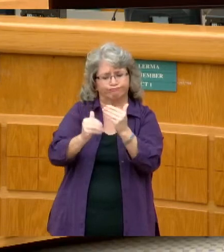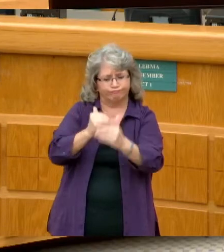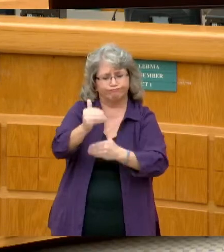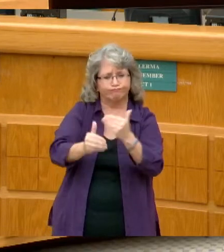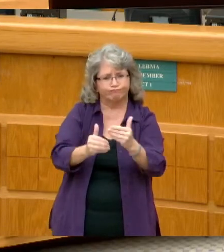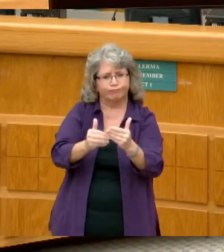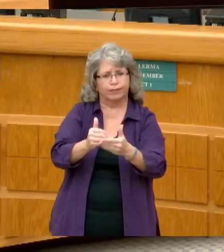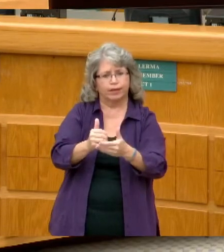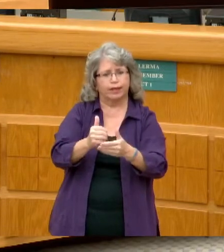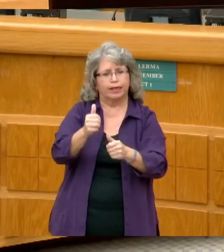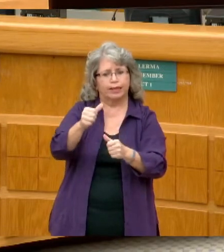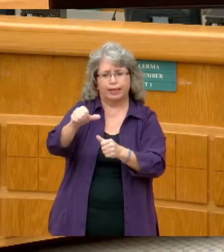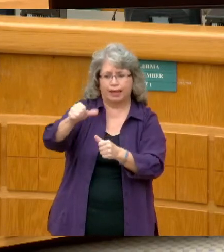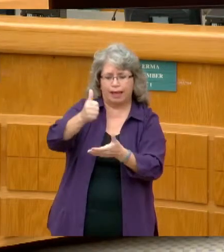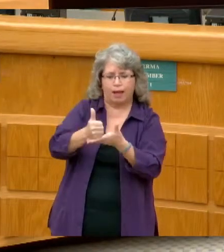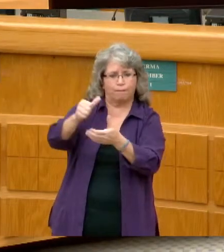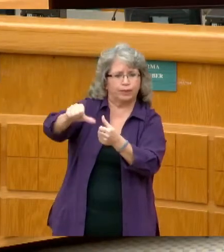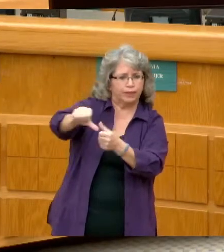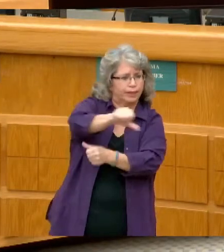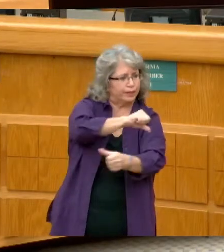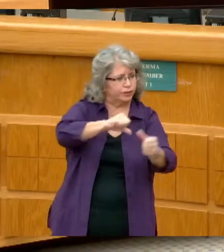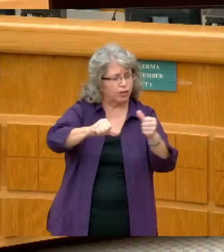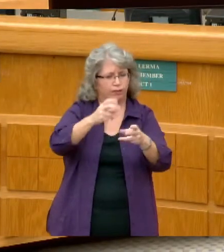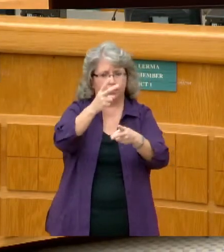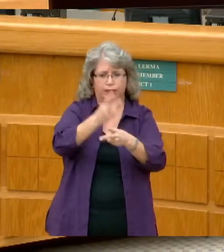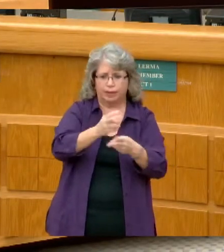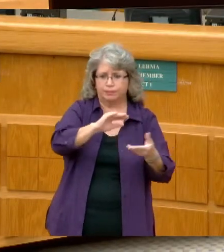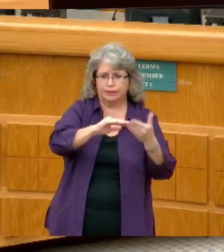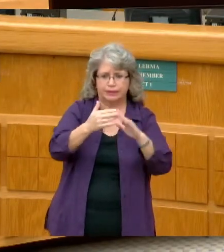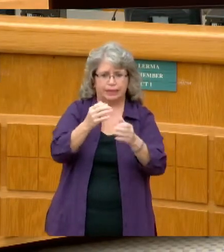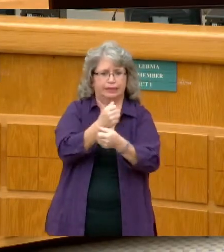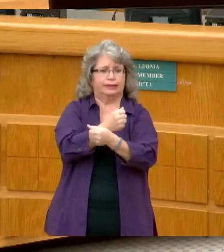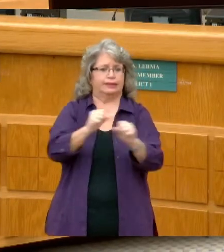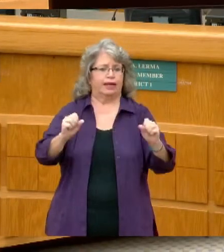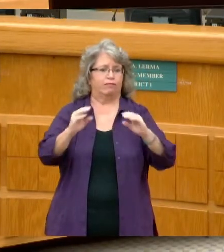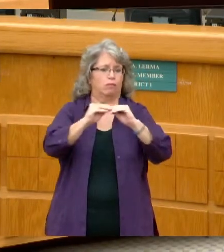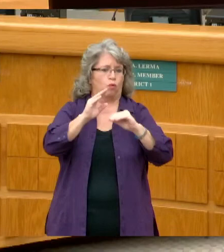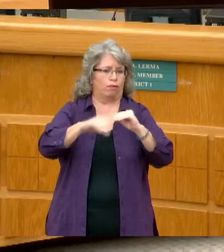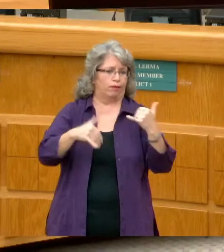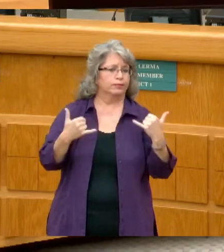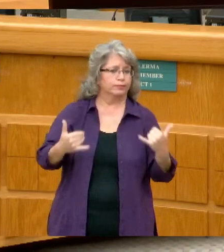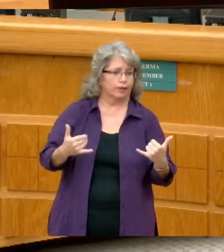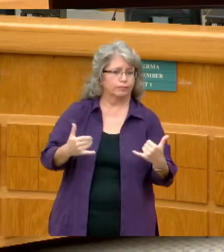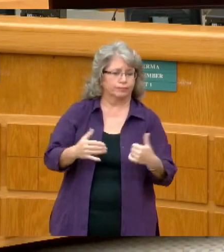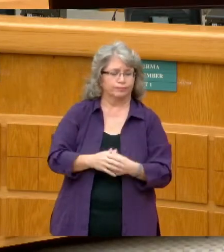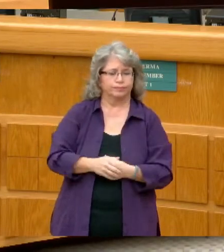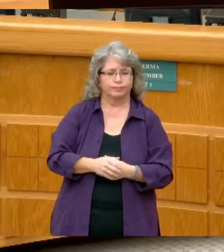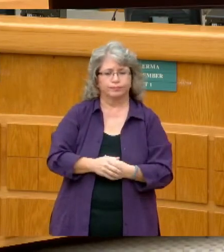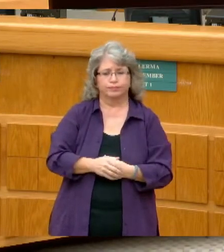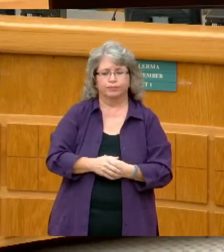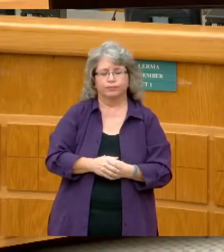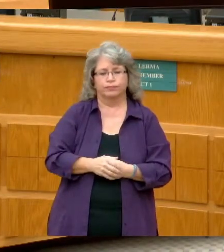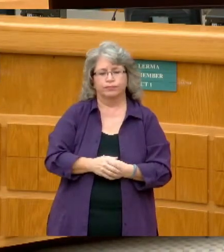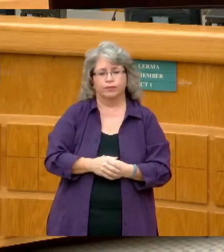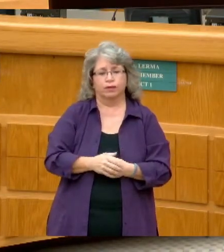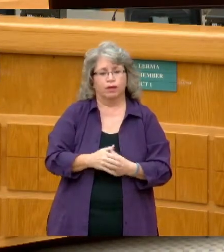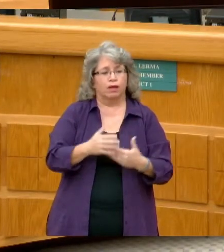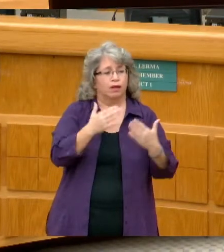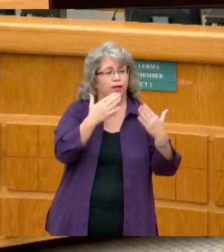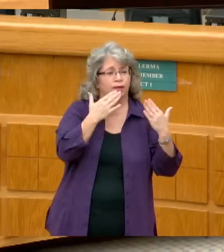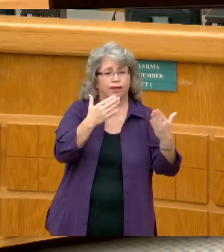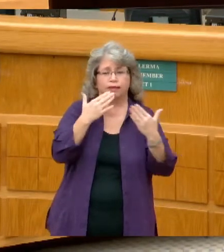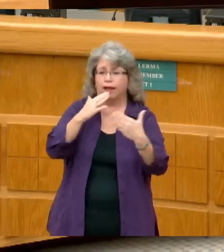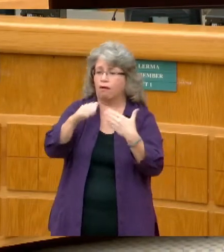others keep our city safer than it is today. And I want to thank all of our residents who have made the decision to get